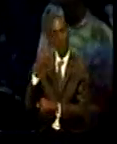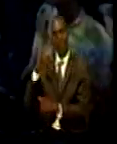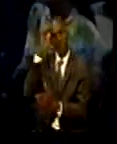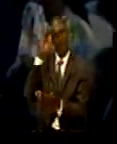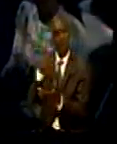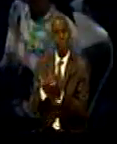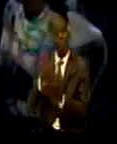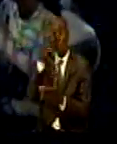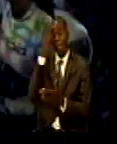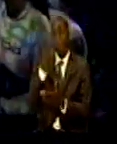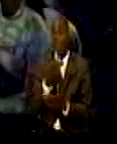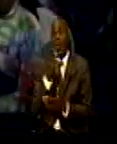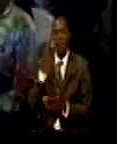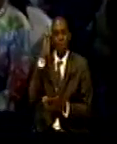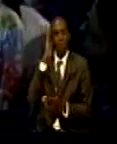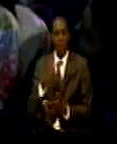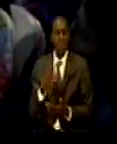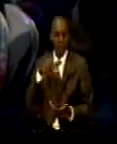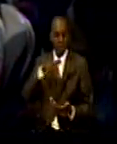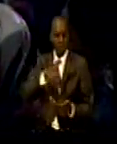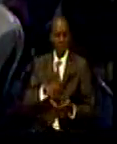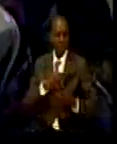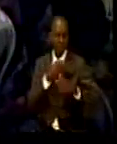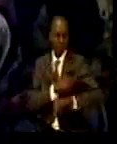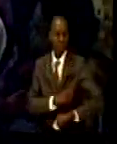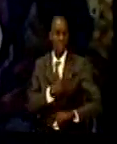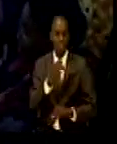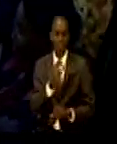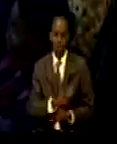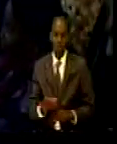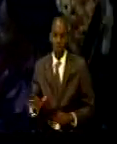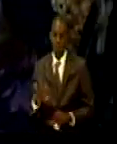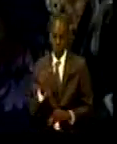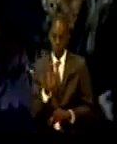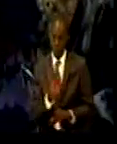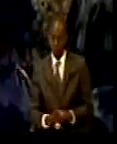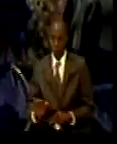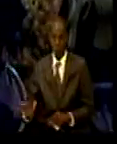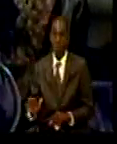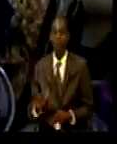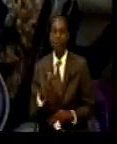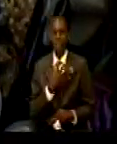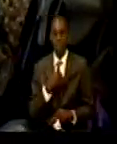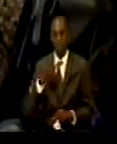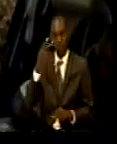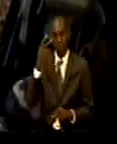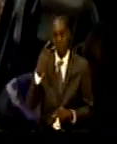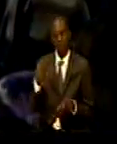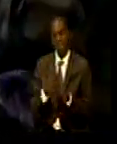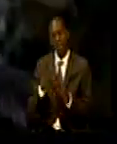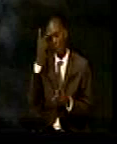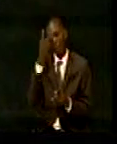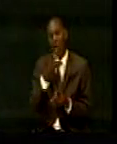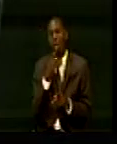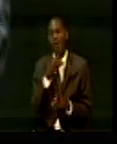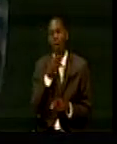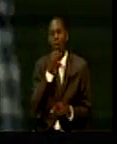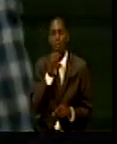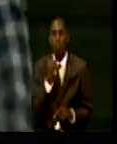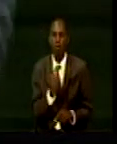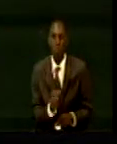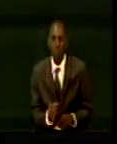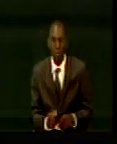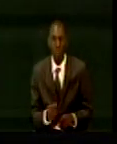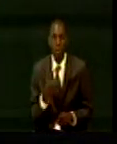will stand by the children. And the children, as the parents are getting older, they will stand